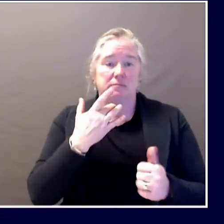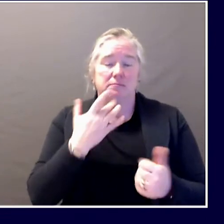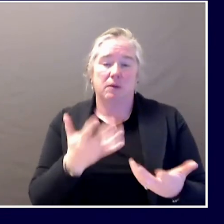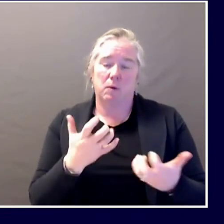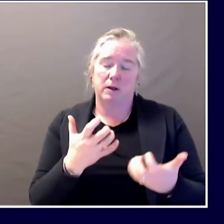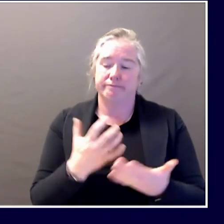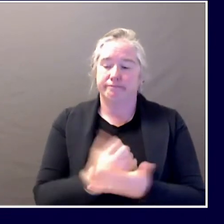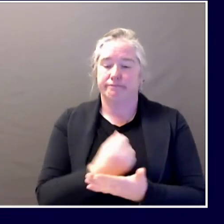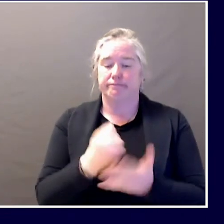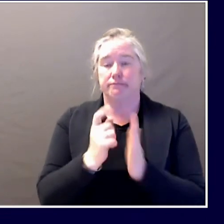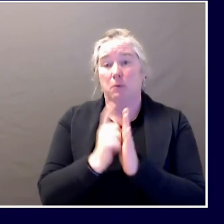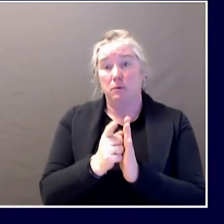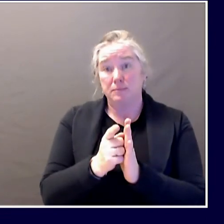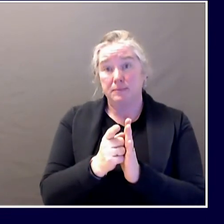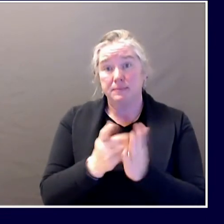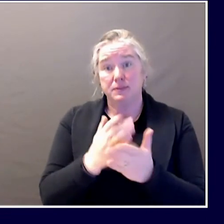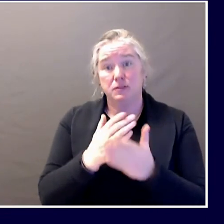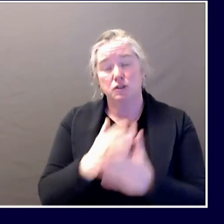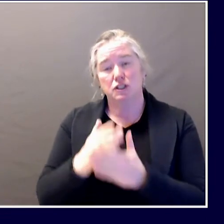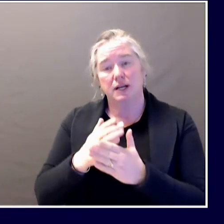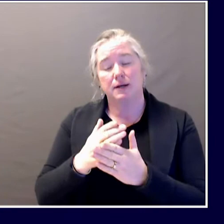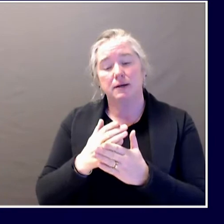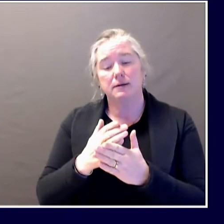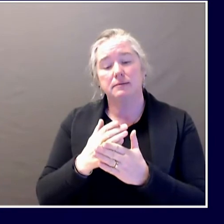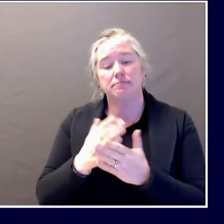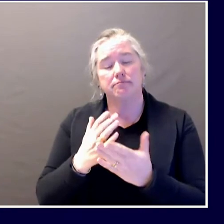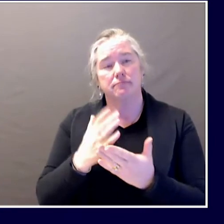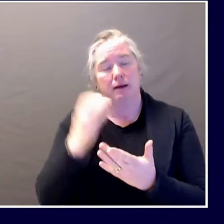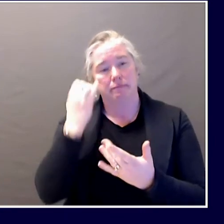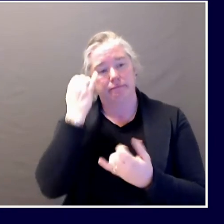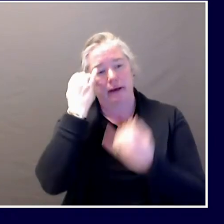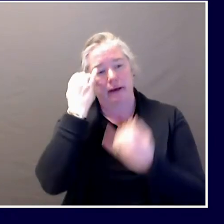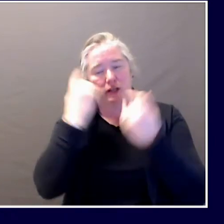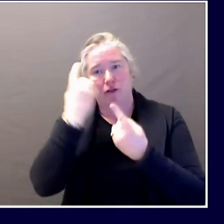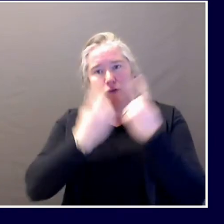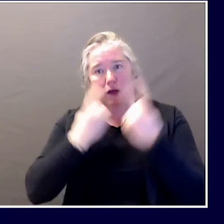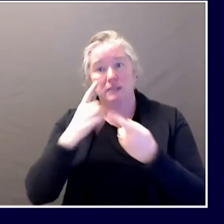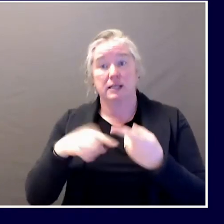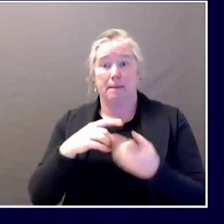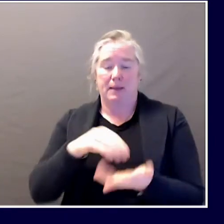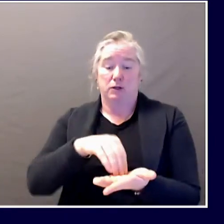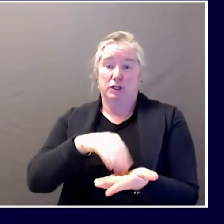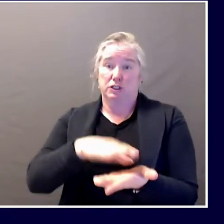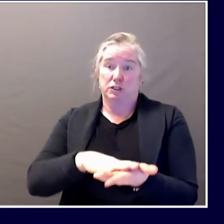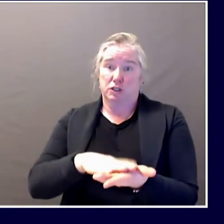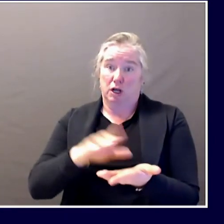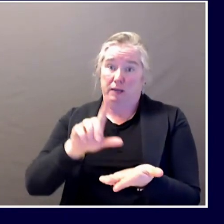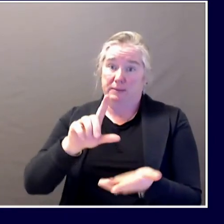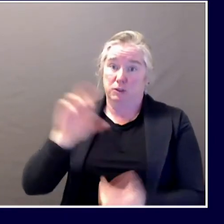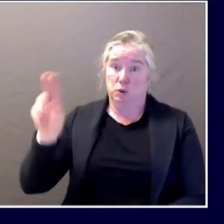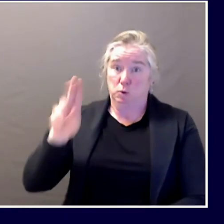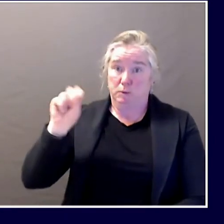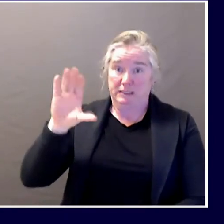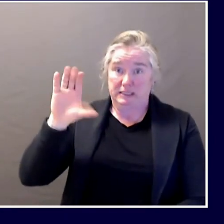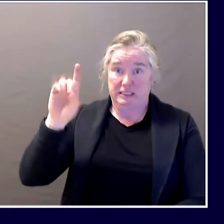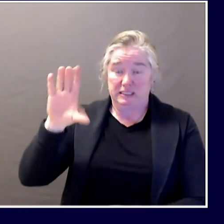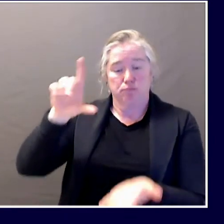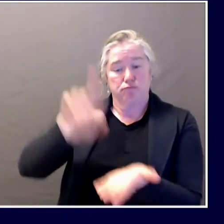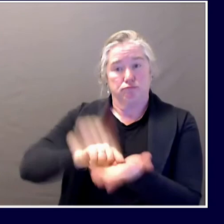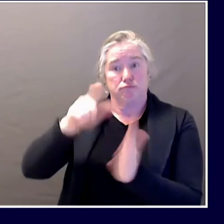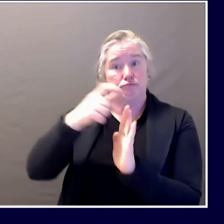second to provide some perspective and talk about a document that the US CDC released